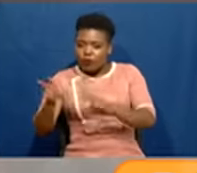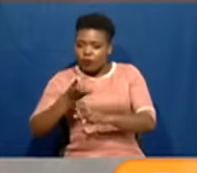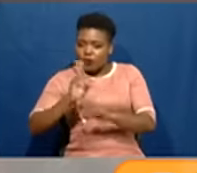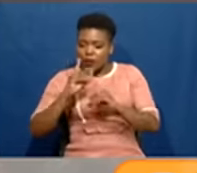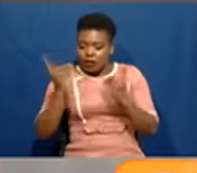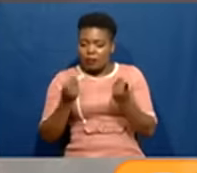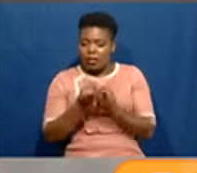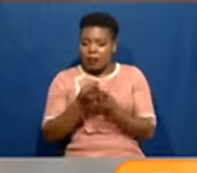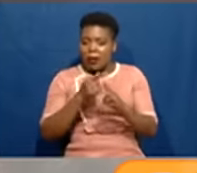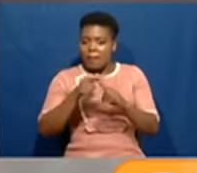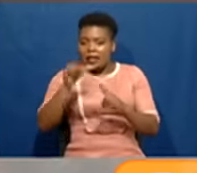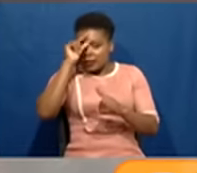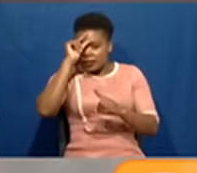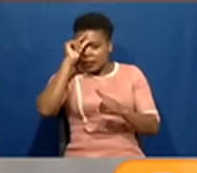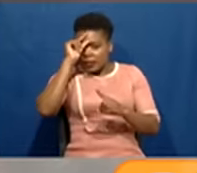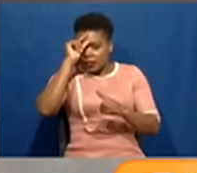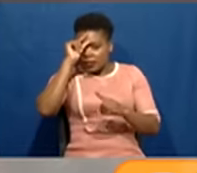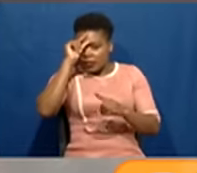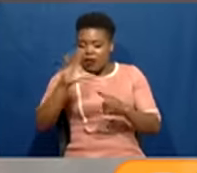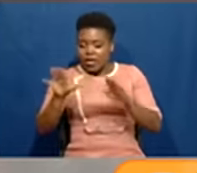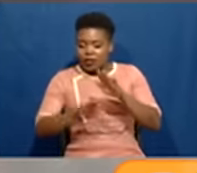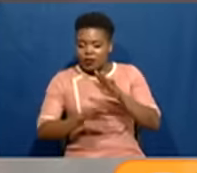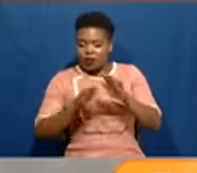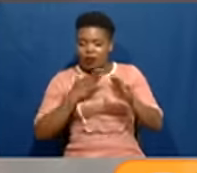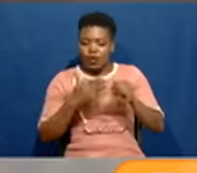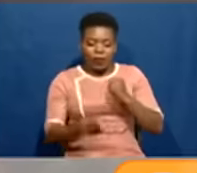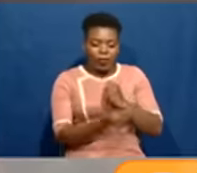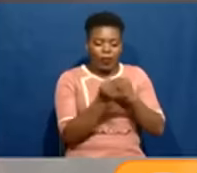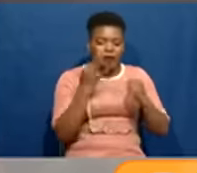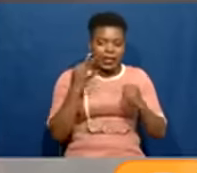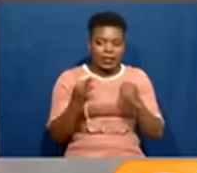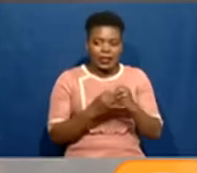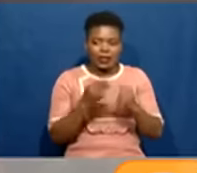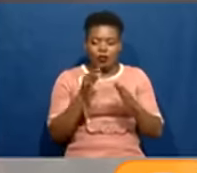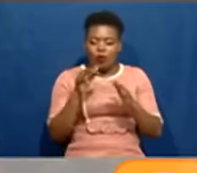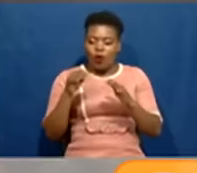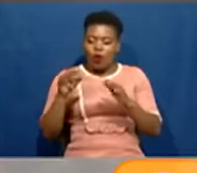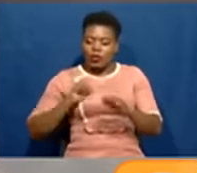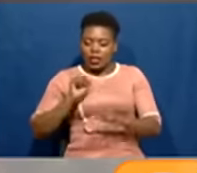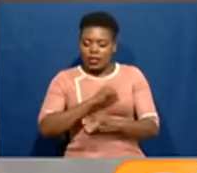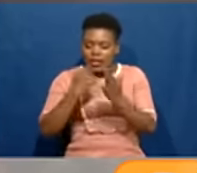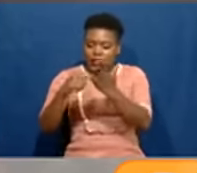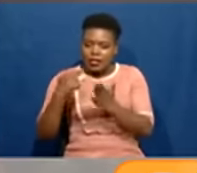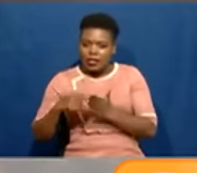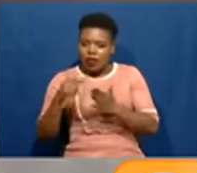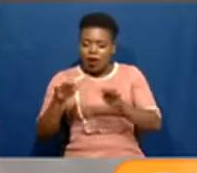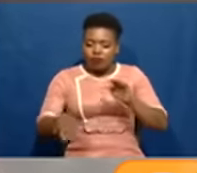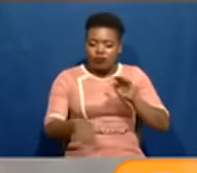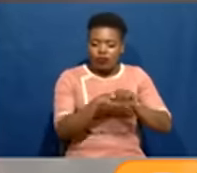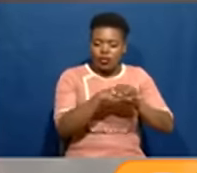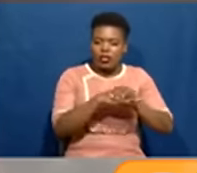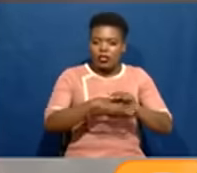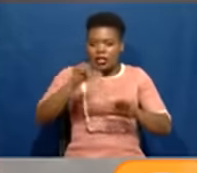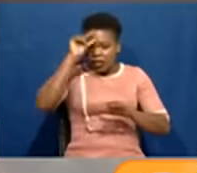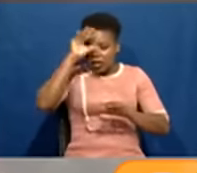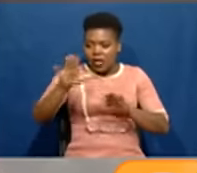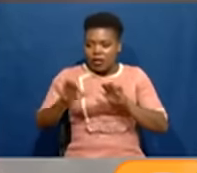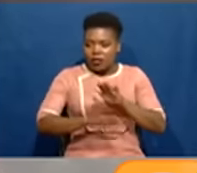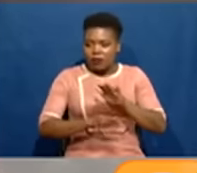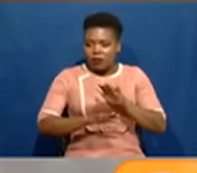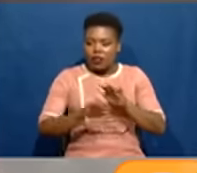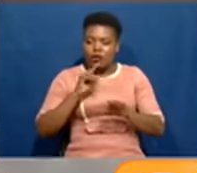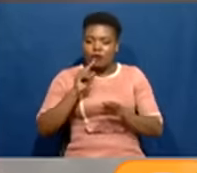home. Senators, in a landmark decision at the climax of the impeachment proceedings, and the Deputy Governor of Kisii went against the tenets